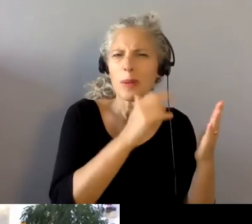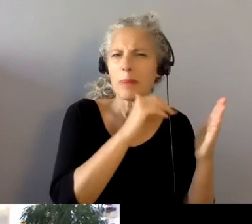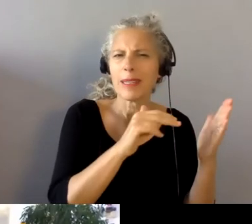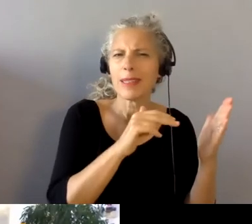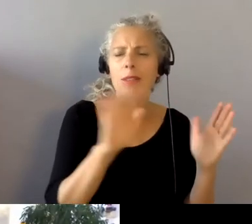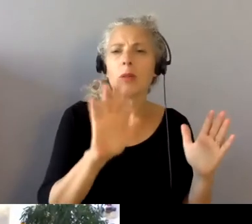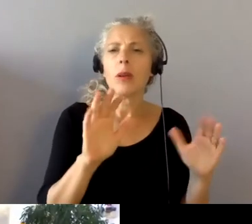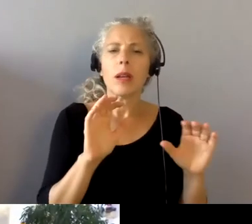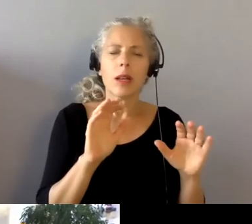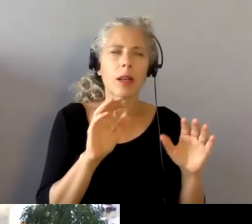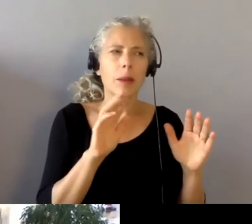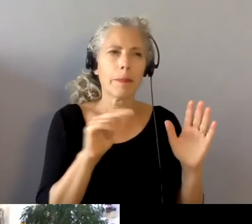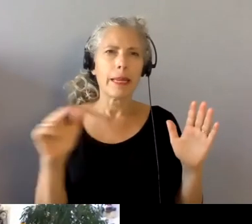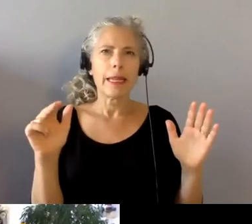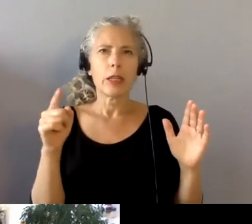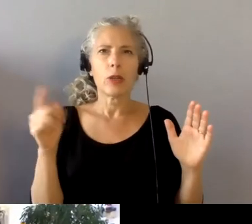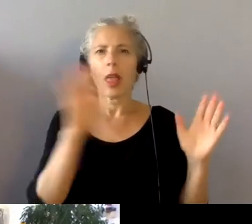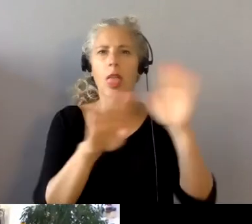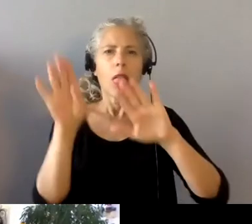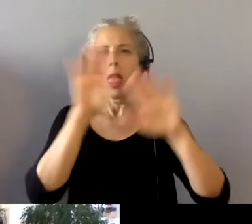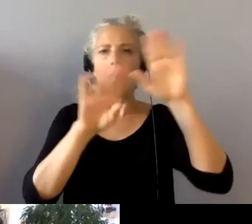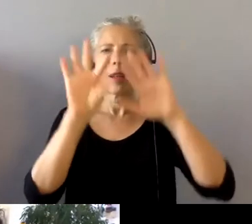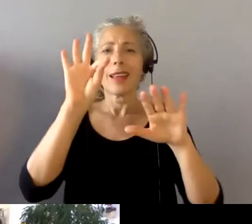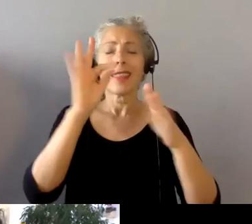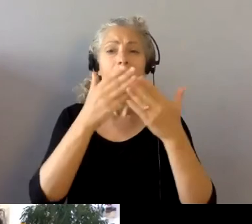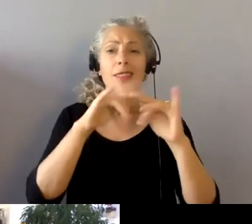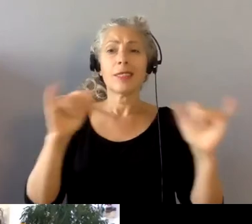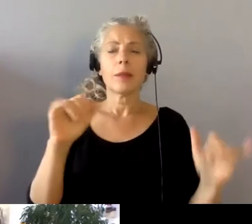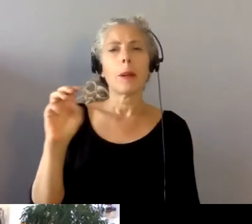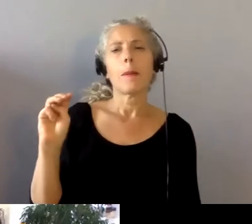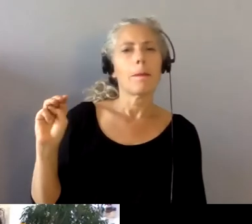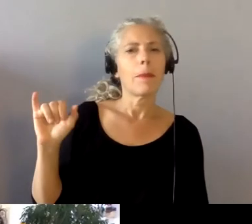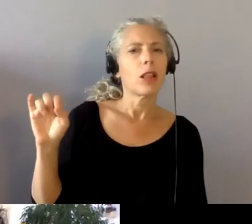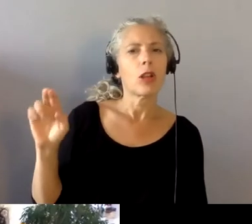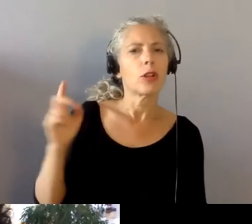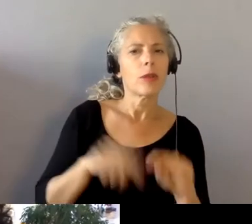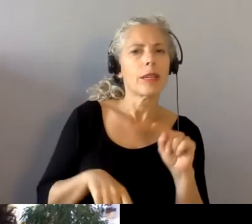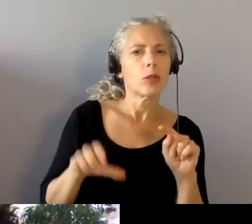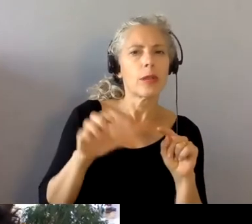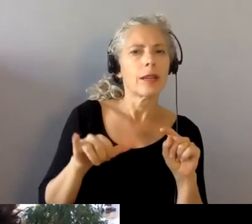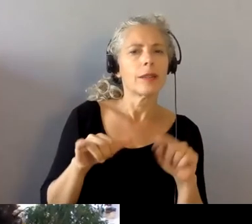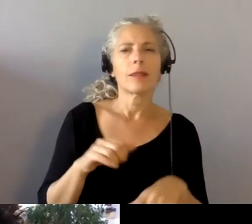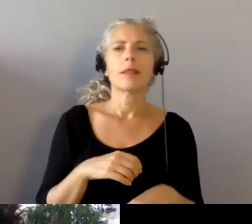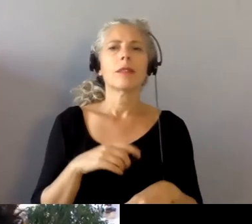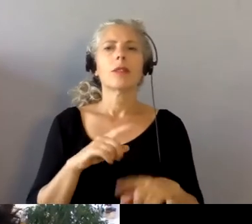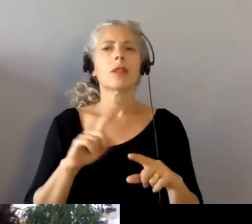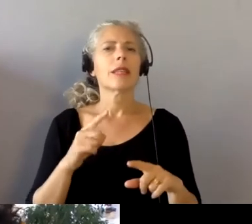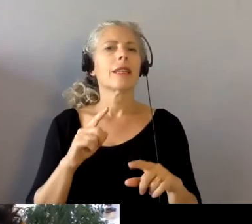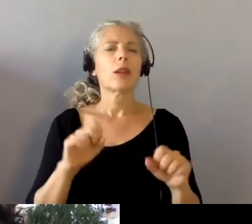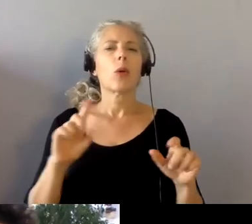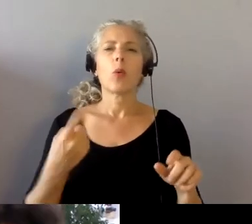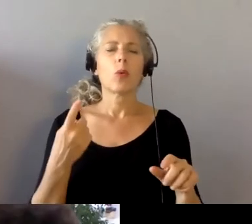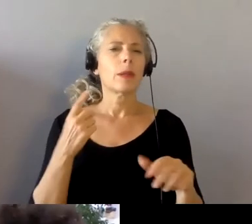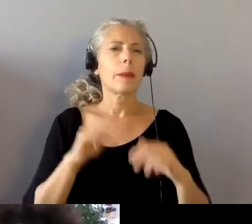could I make paintings where you could layer 9 things at once? Because with Mylar, you couldn't do that. You could only build so many generations and have